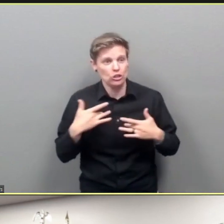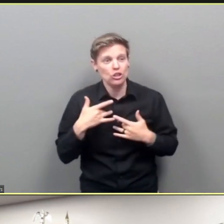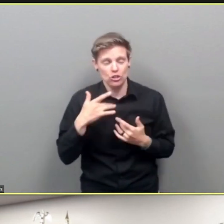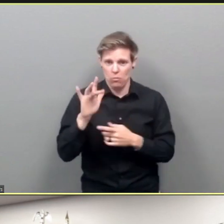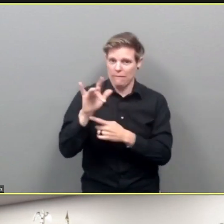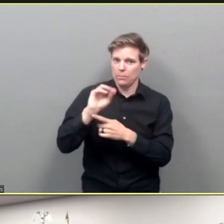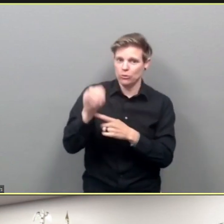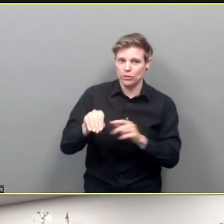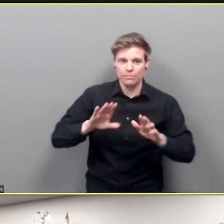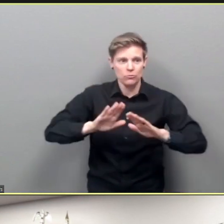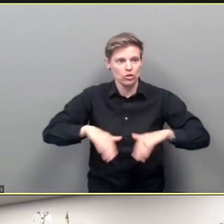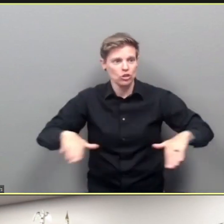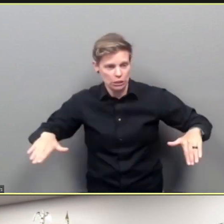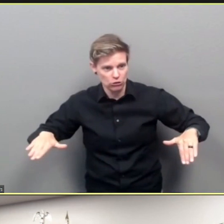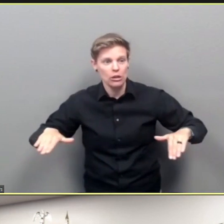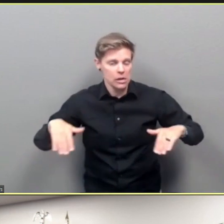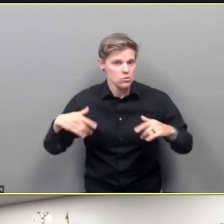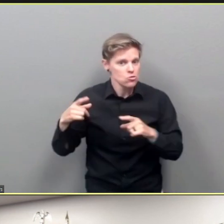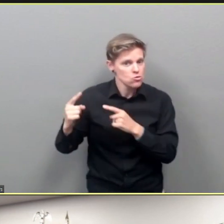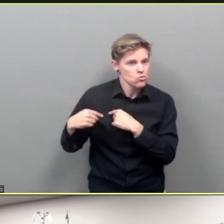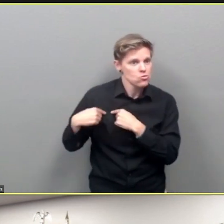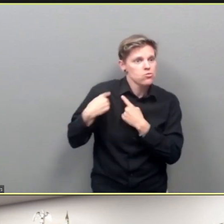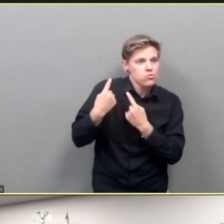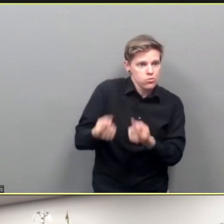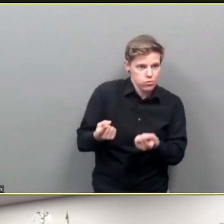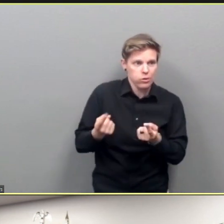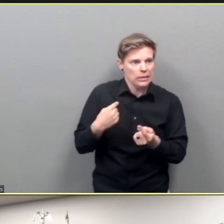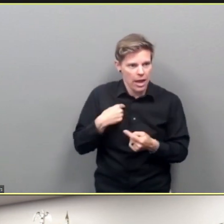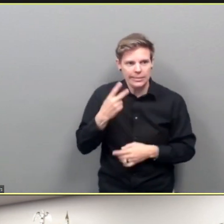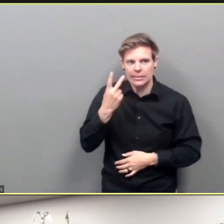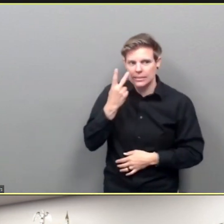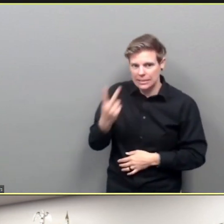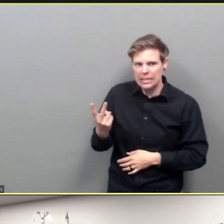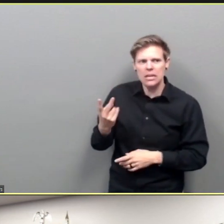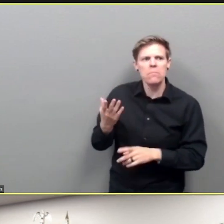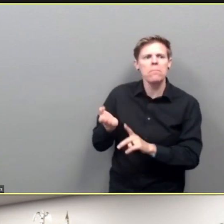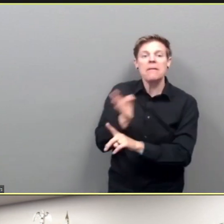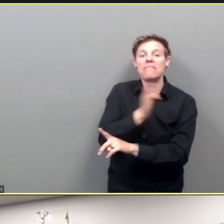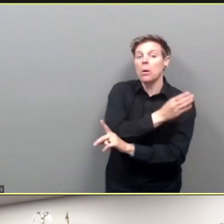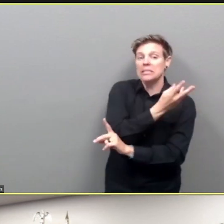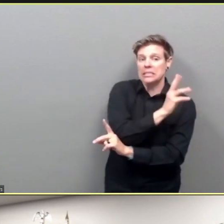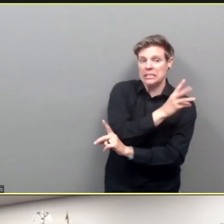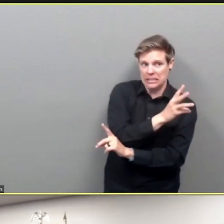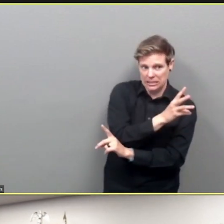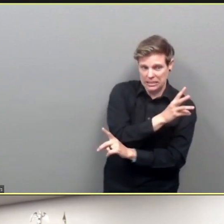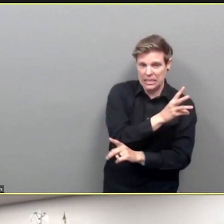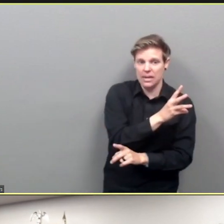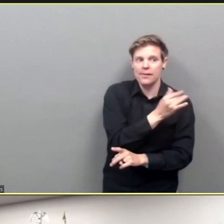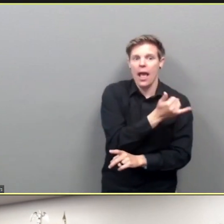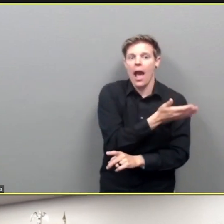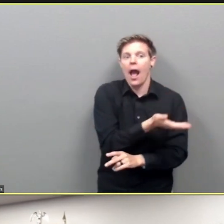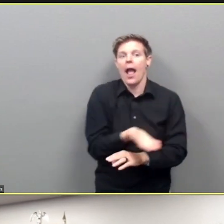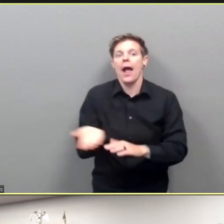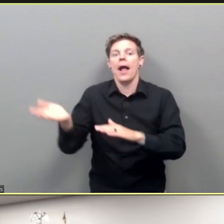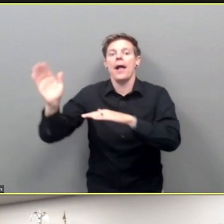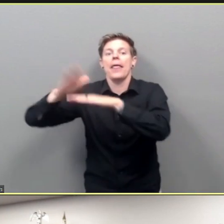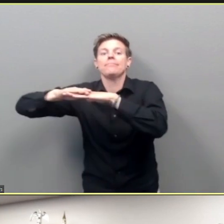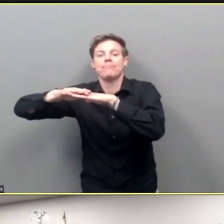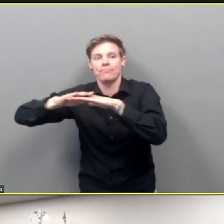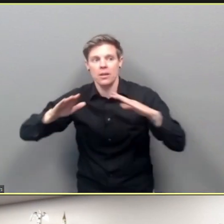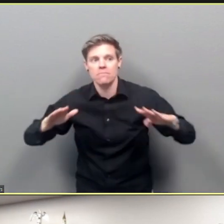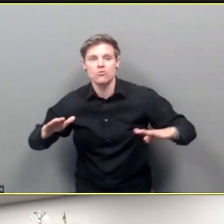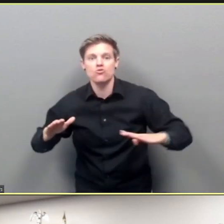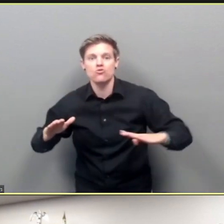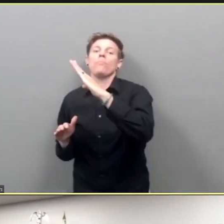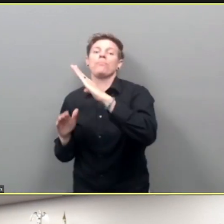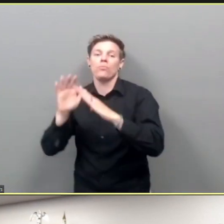the pandemic, you've seen about 16% of cases were pediatric, but right now they're a quarter. So